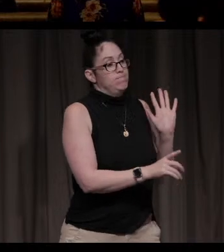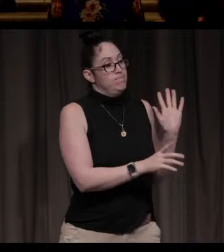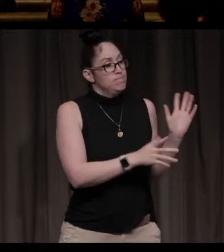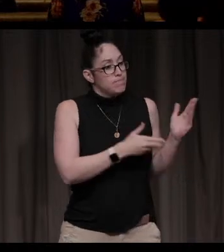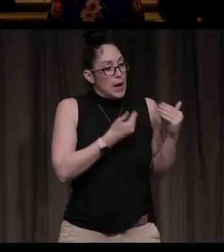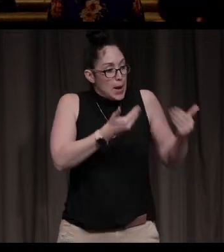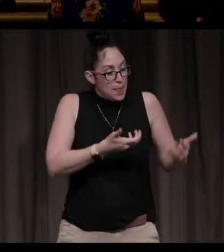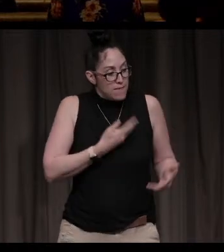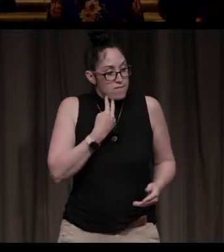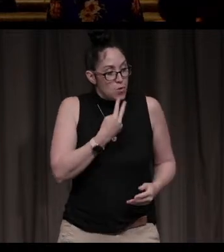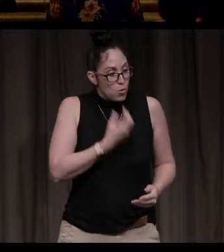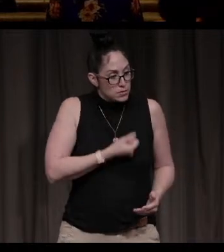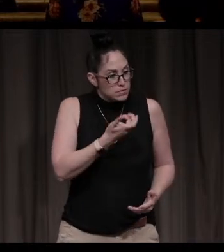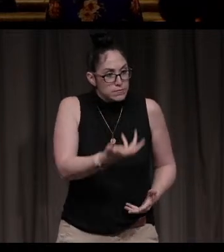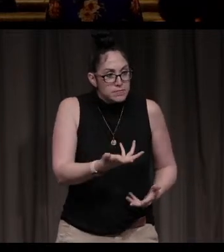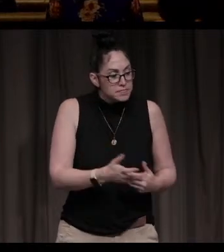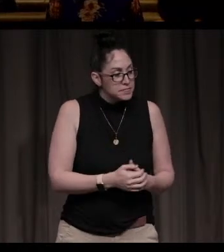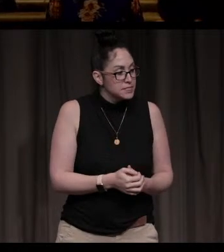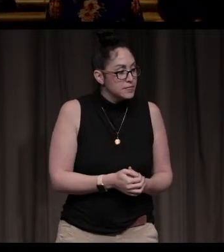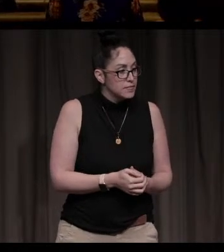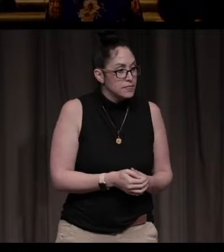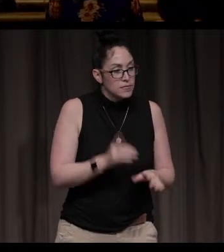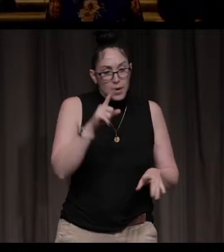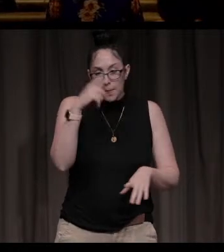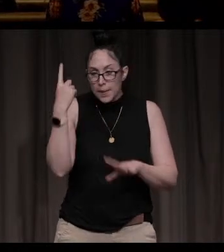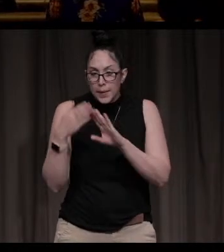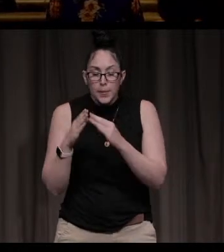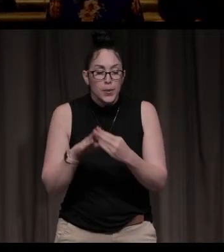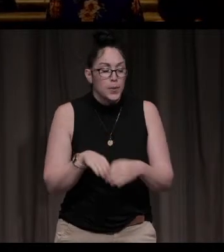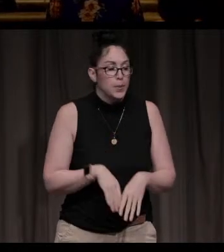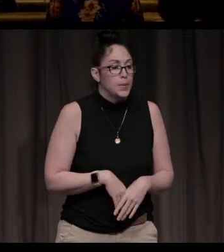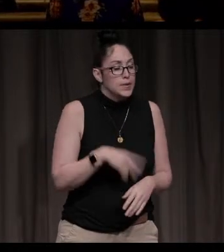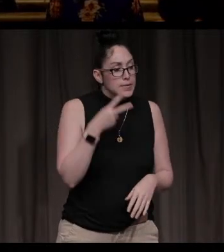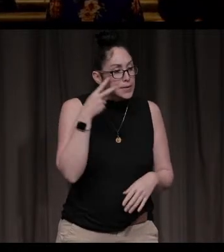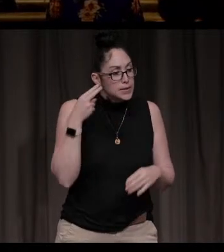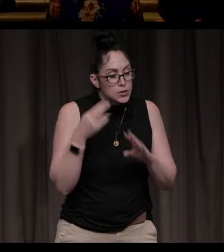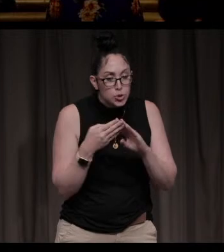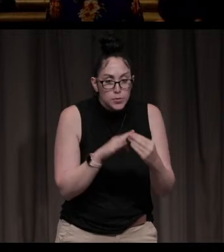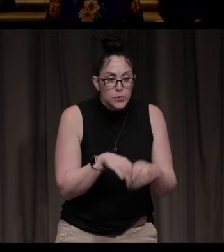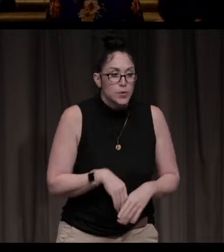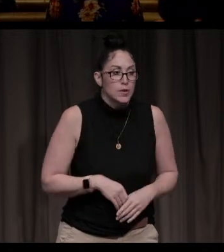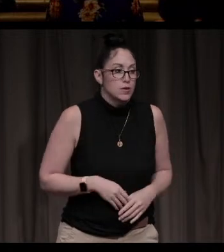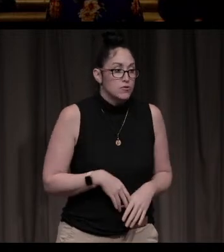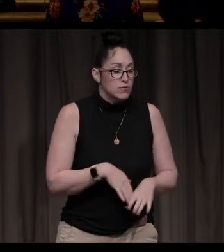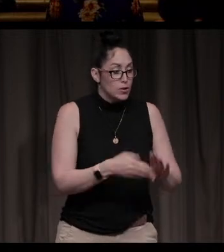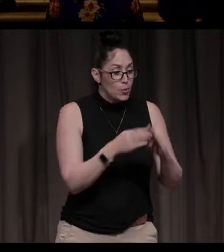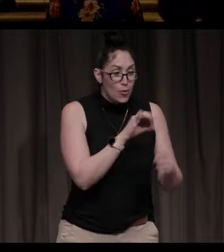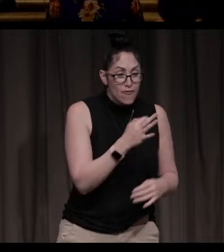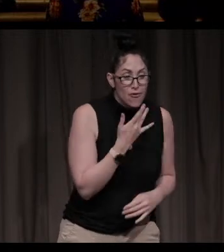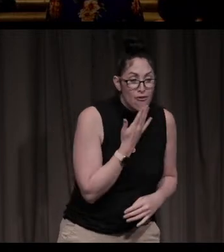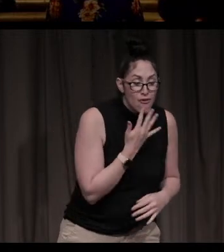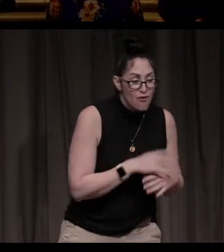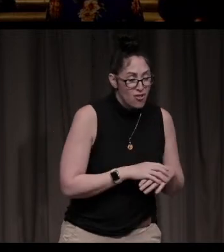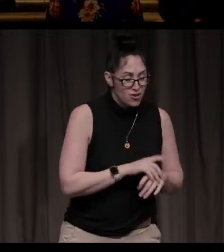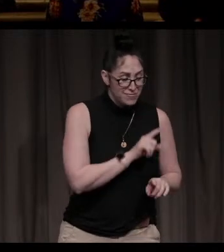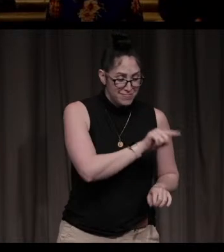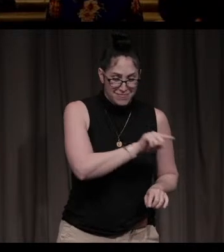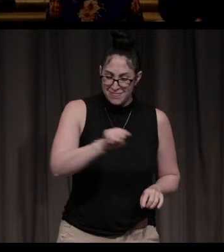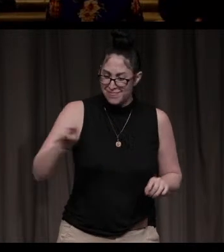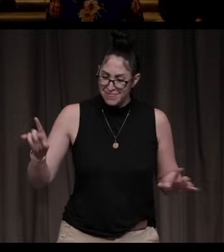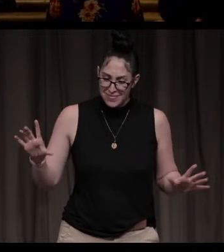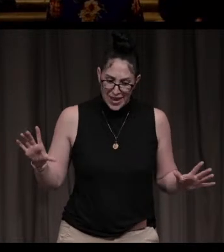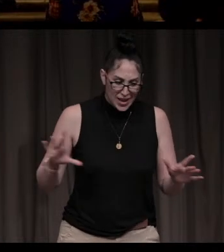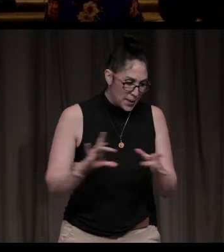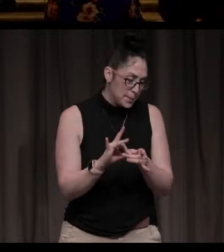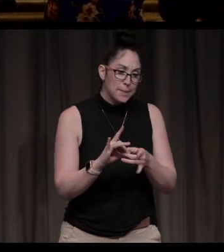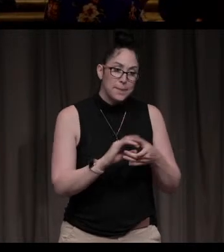energy to Black communities, Indigenous communities, communities of color. And so I think that